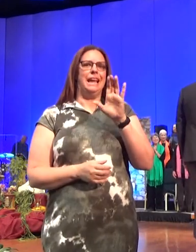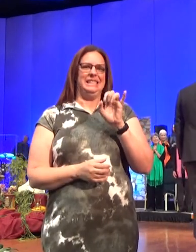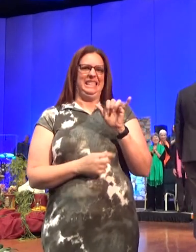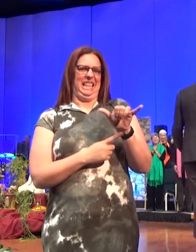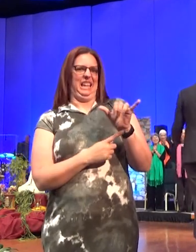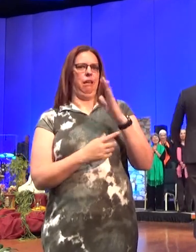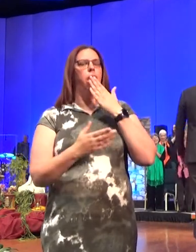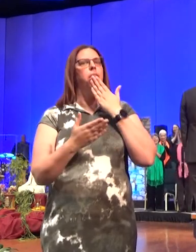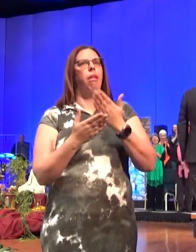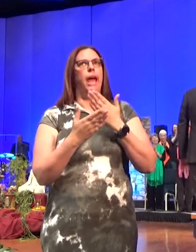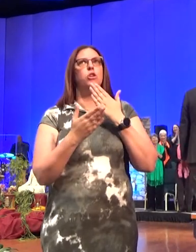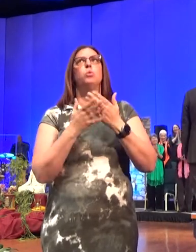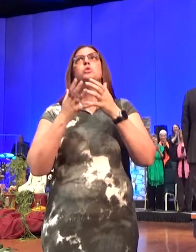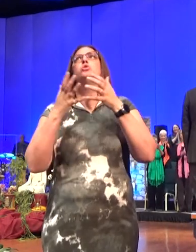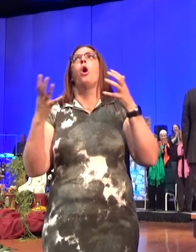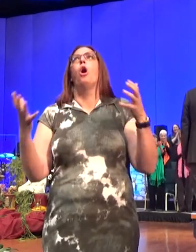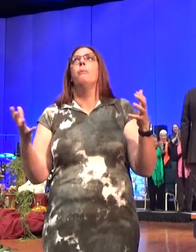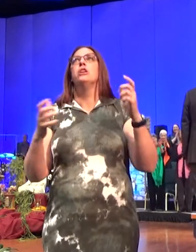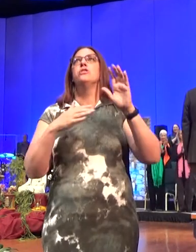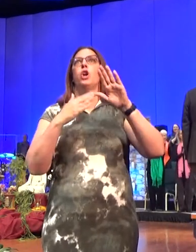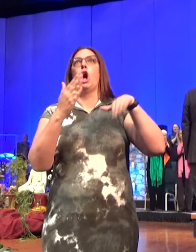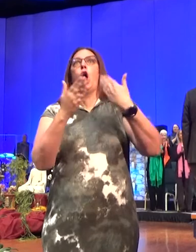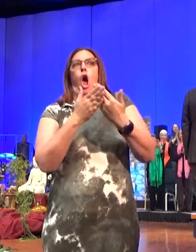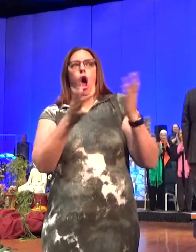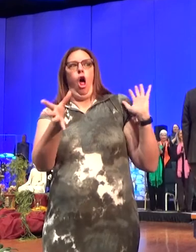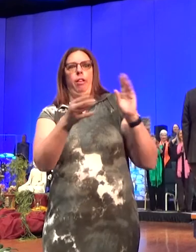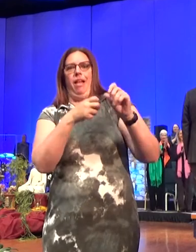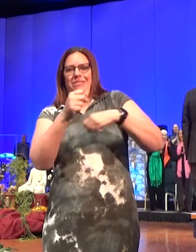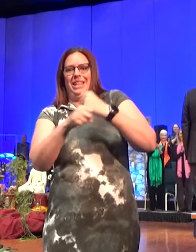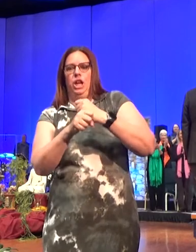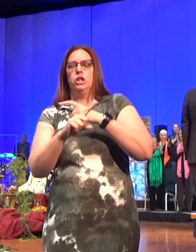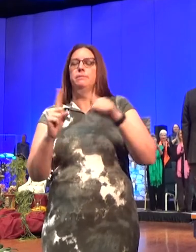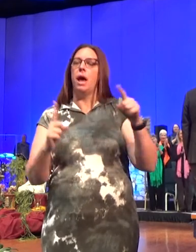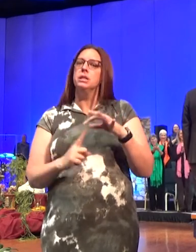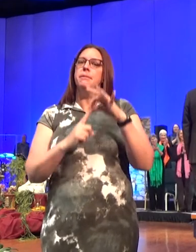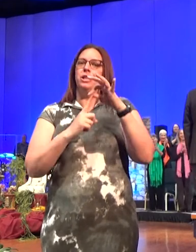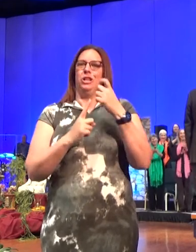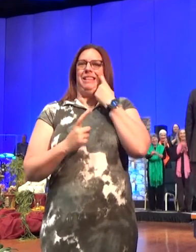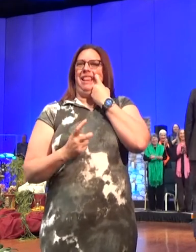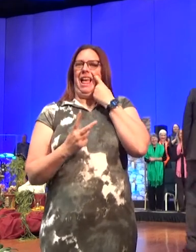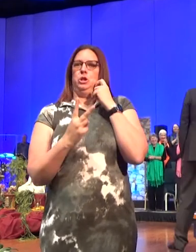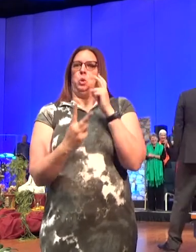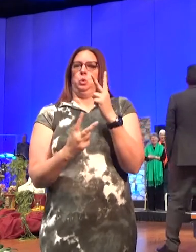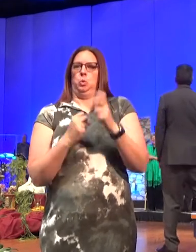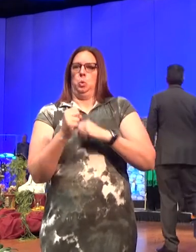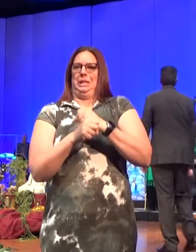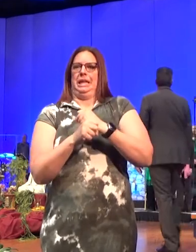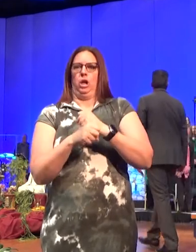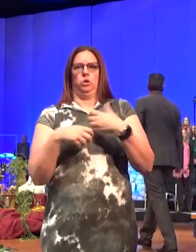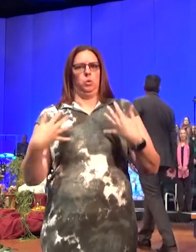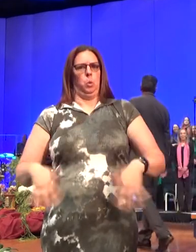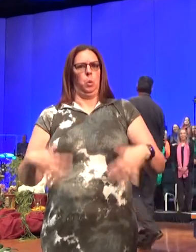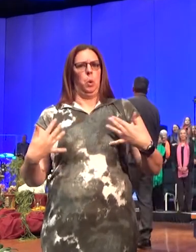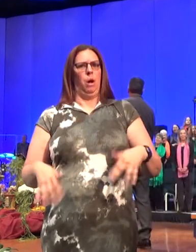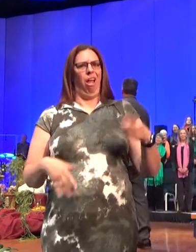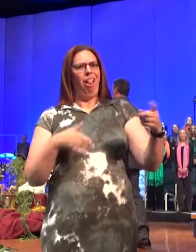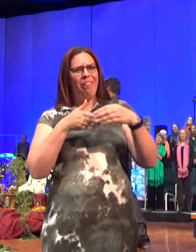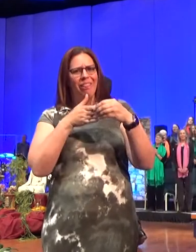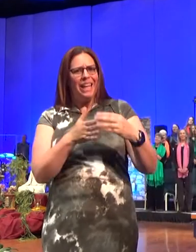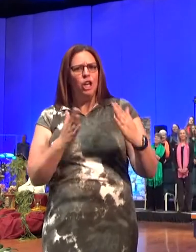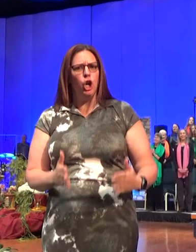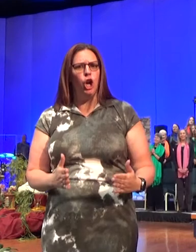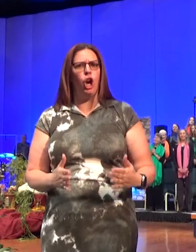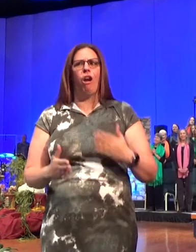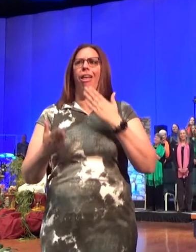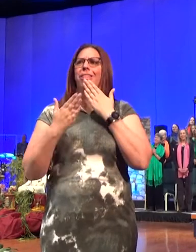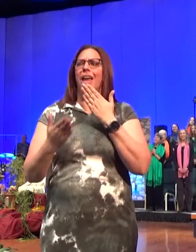in particular these last two. She's an amazing leader, isn't she? Thank you for all of your time and service and for lifting up